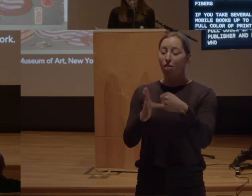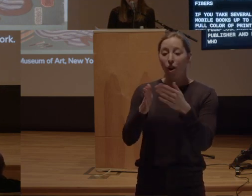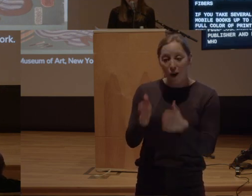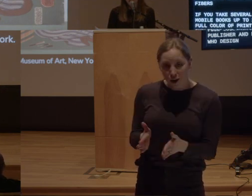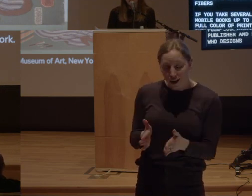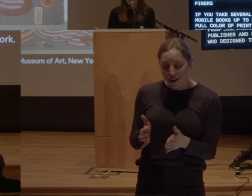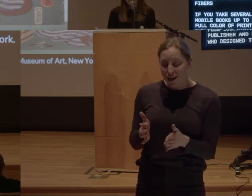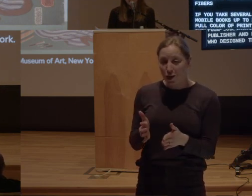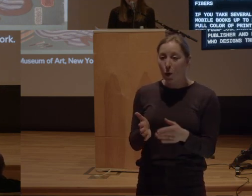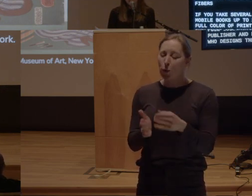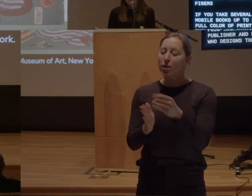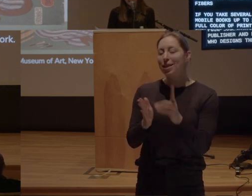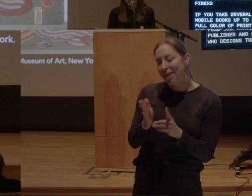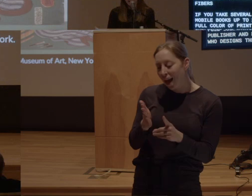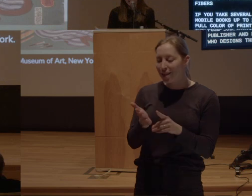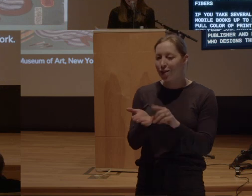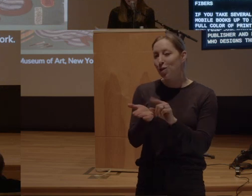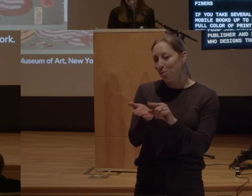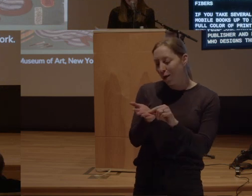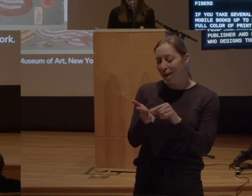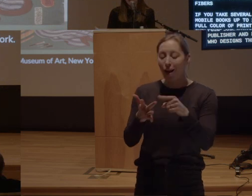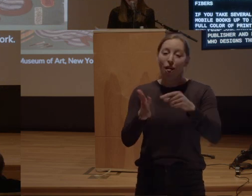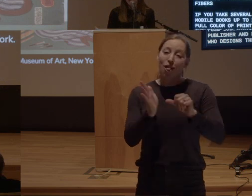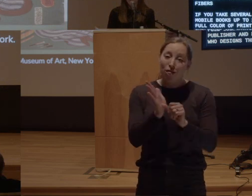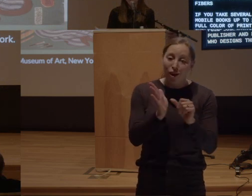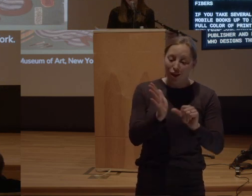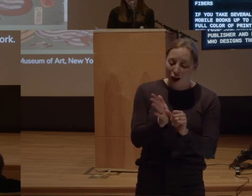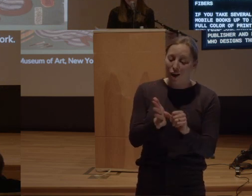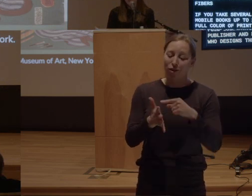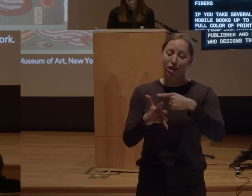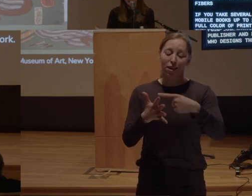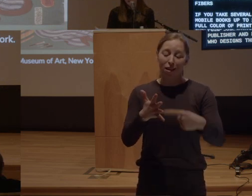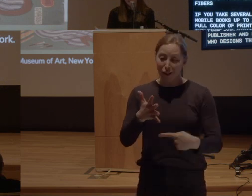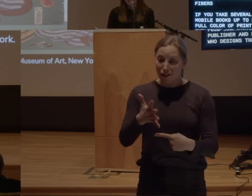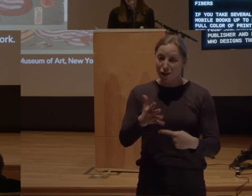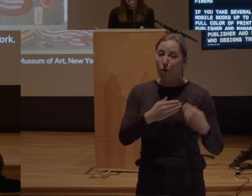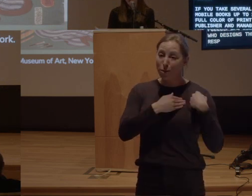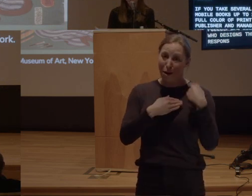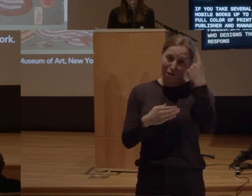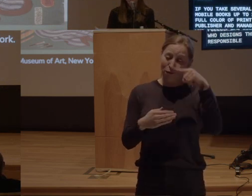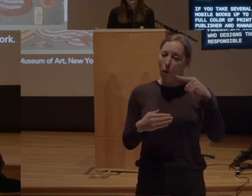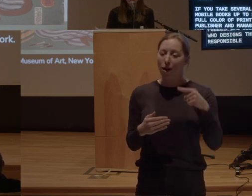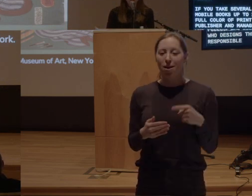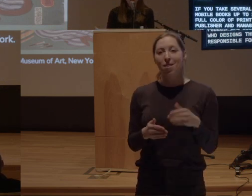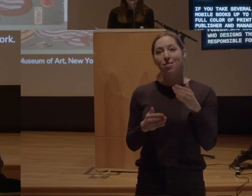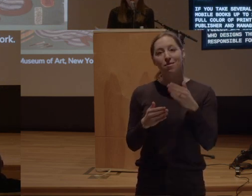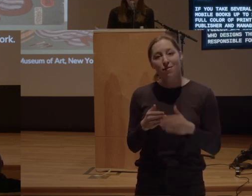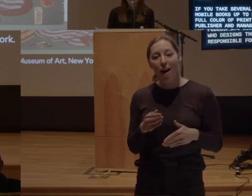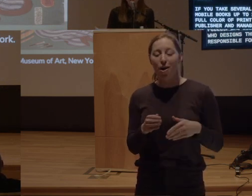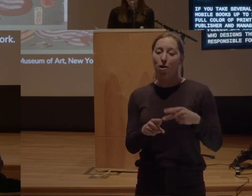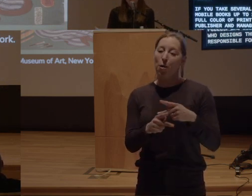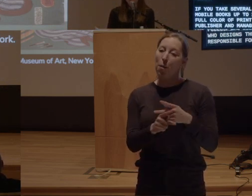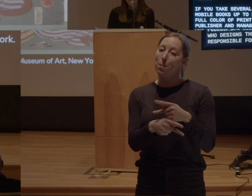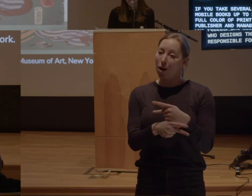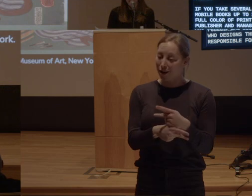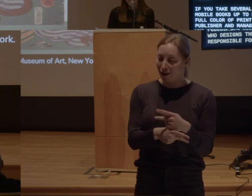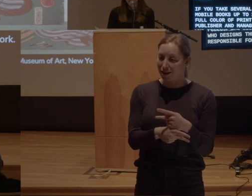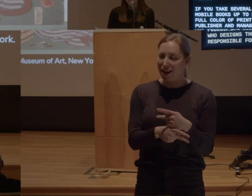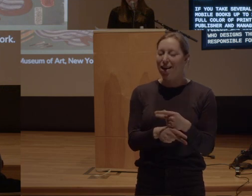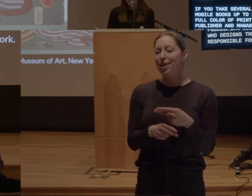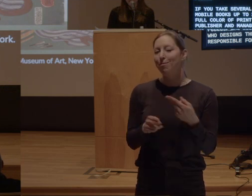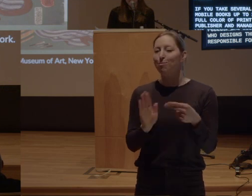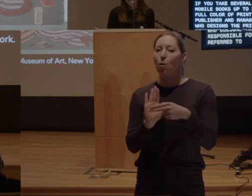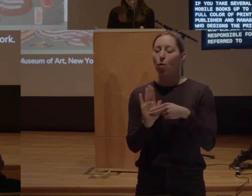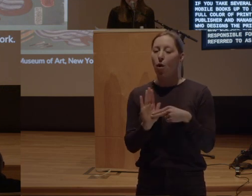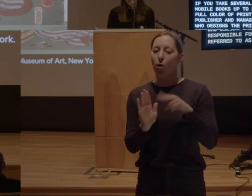print, and the carvers and printers responsible for the final product is often referred to as the ukiyo-e